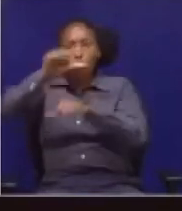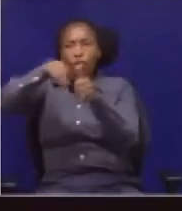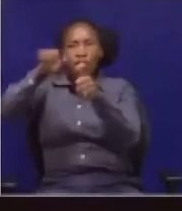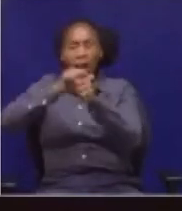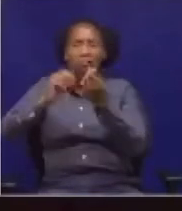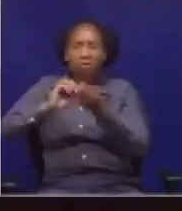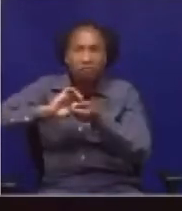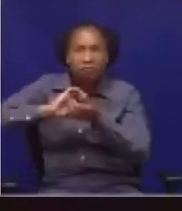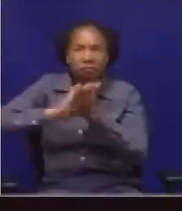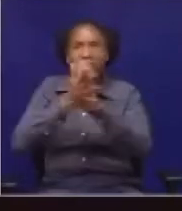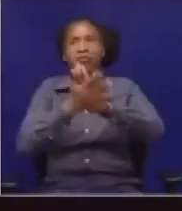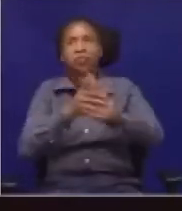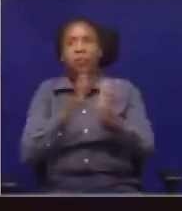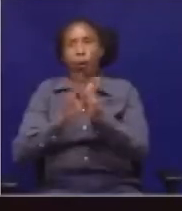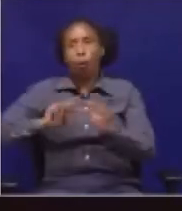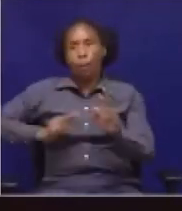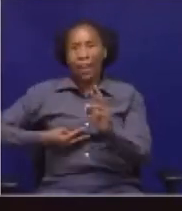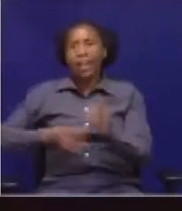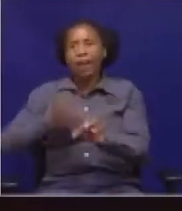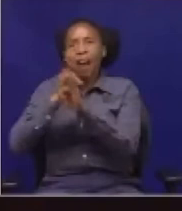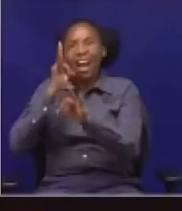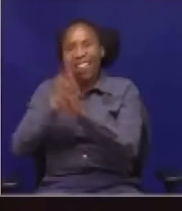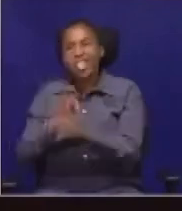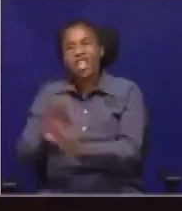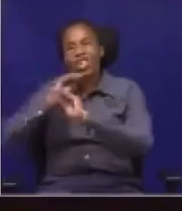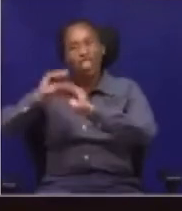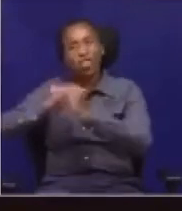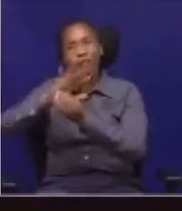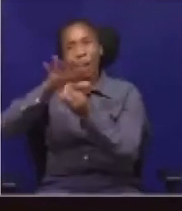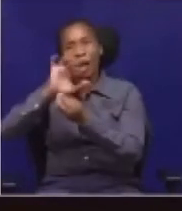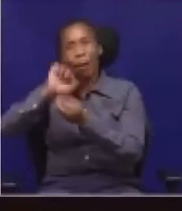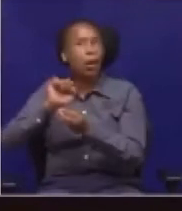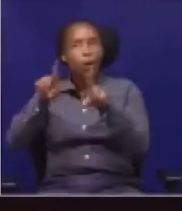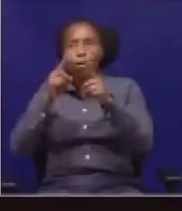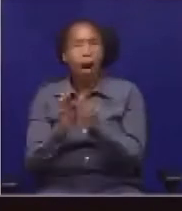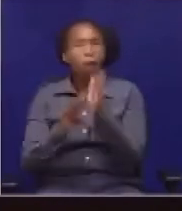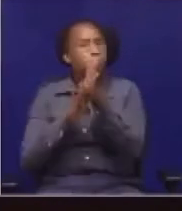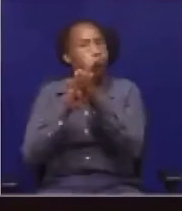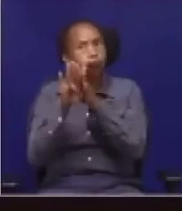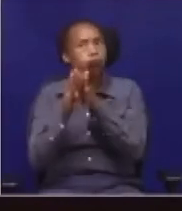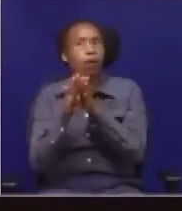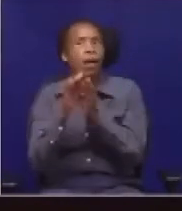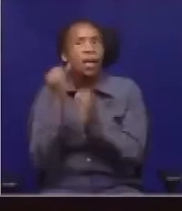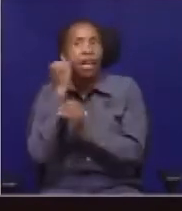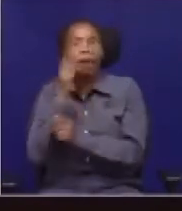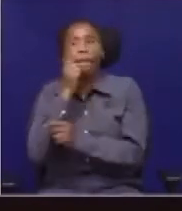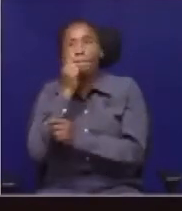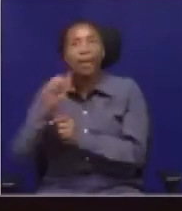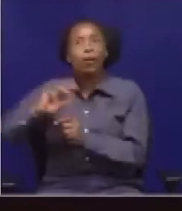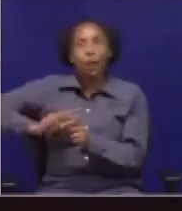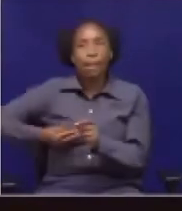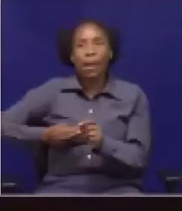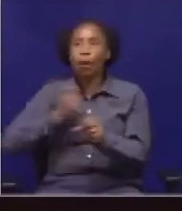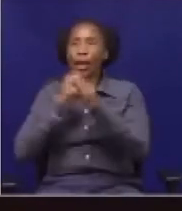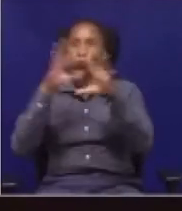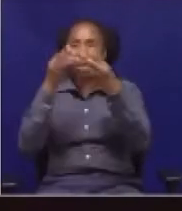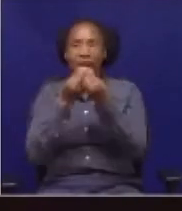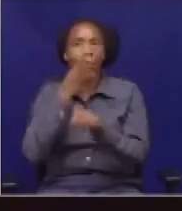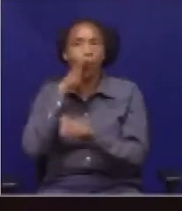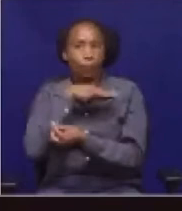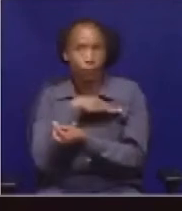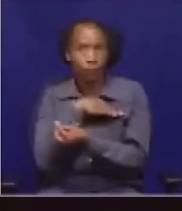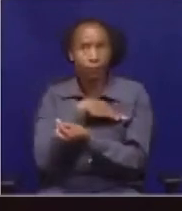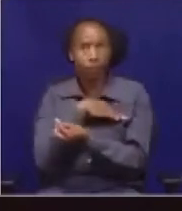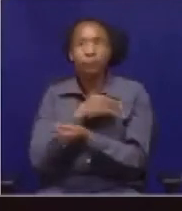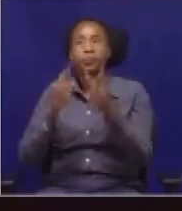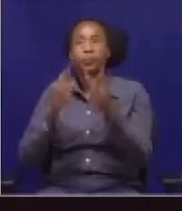with women. It is the fathers that teach their families that we cannot progress without men and women working together as equals. It